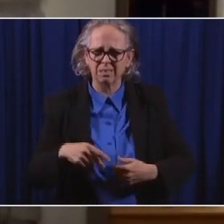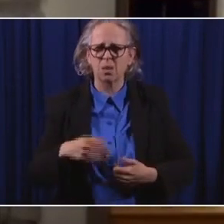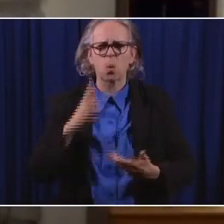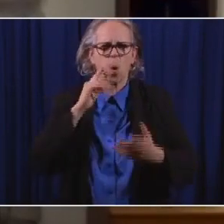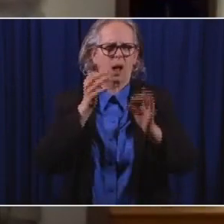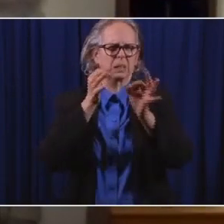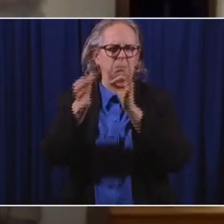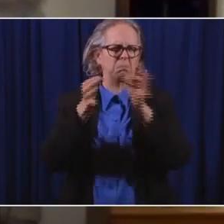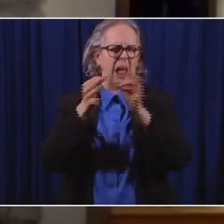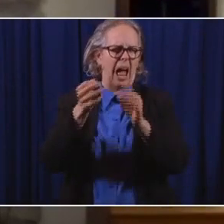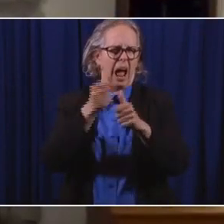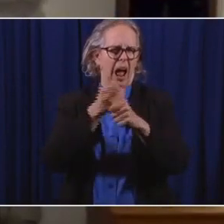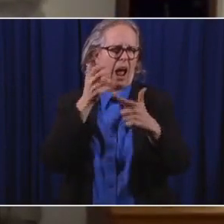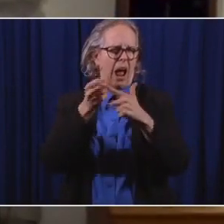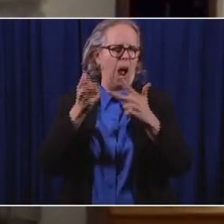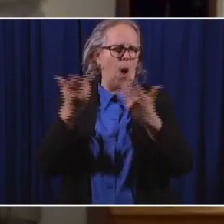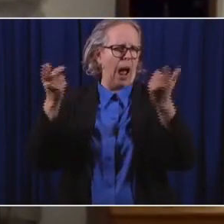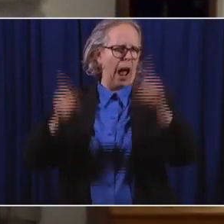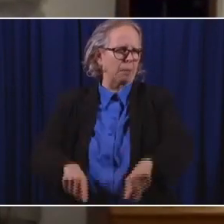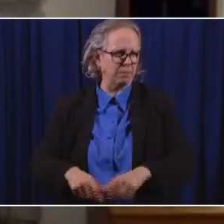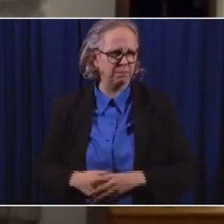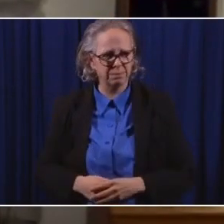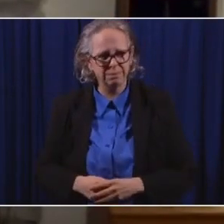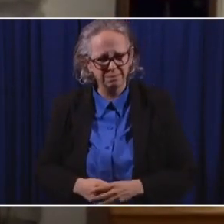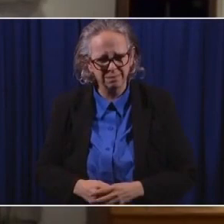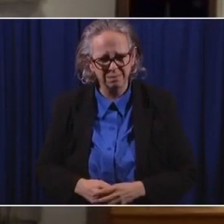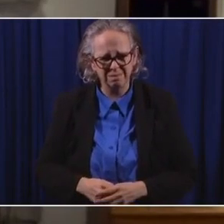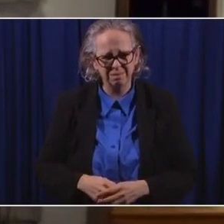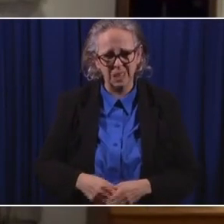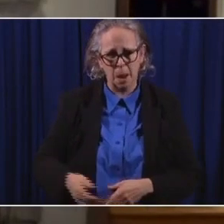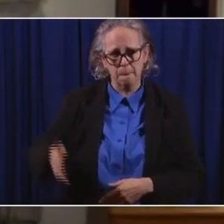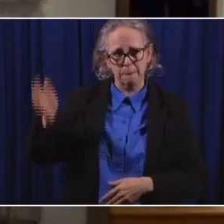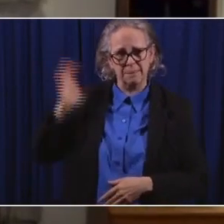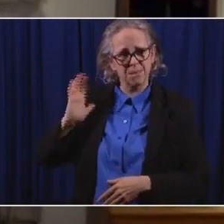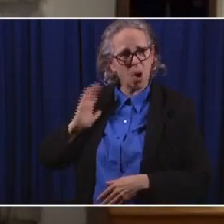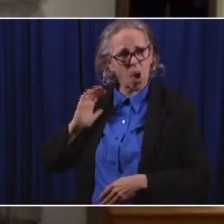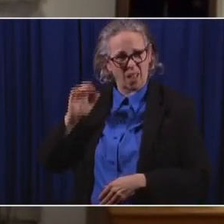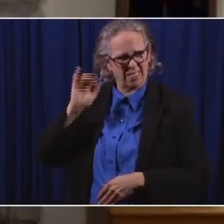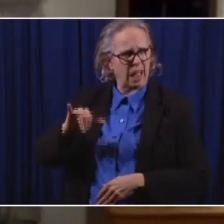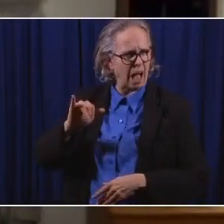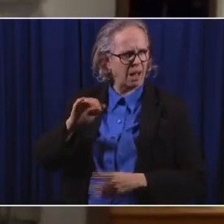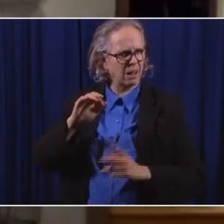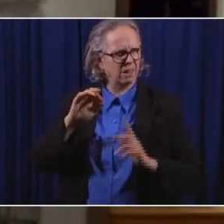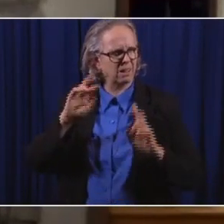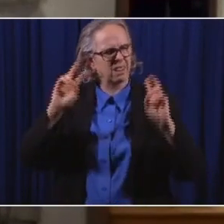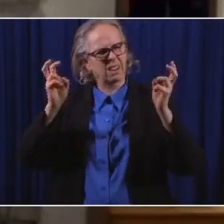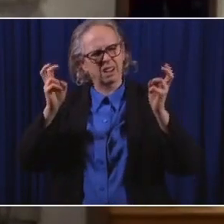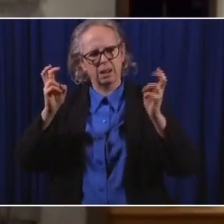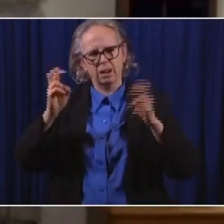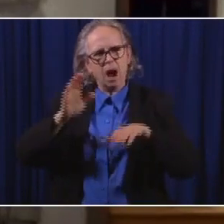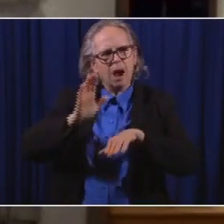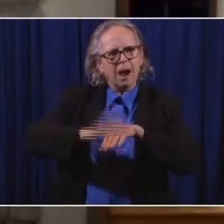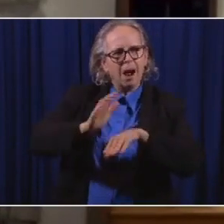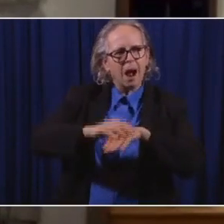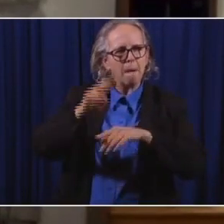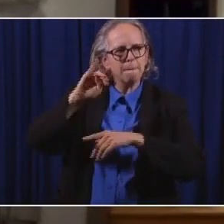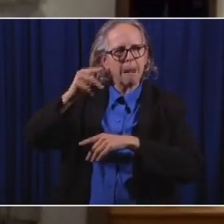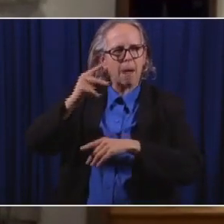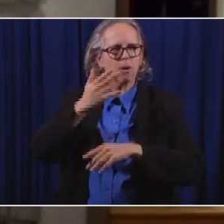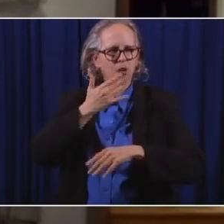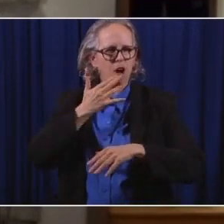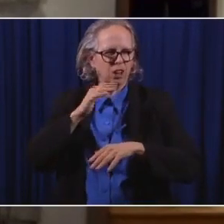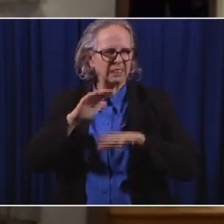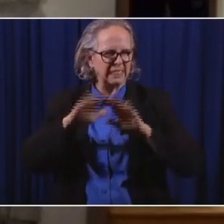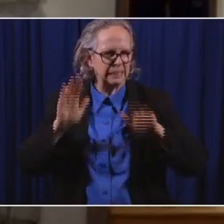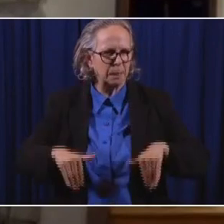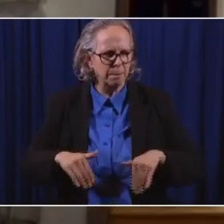our system is designed to something, if a county goes to purple,